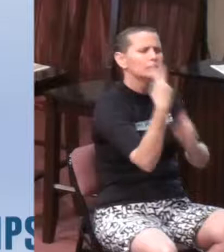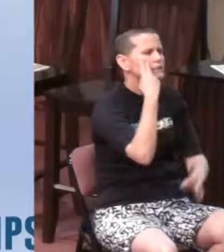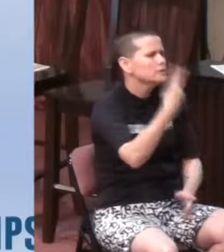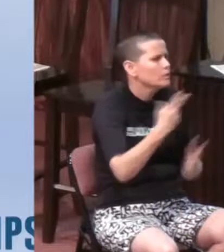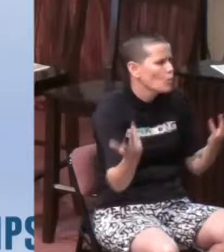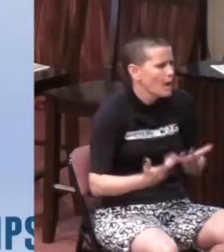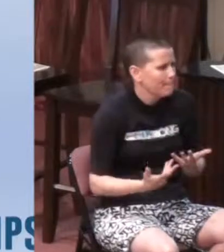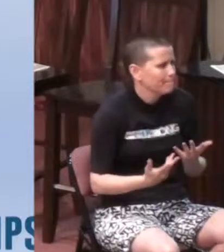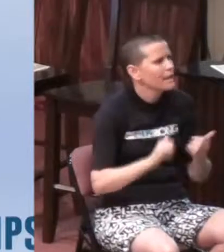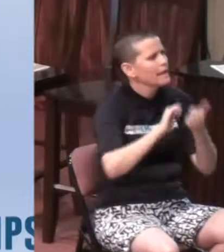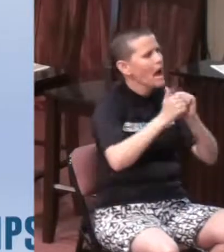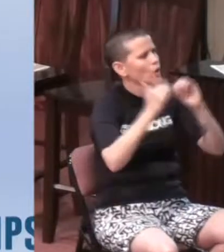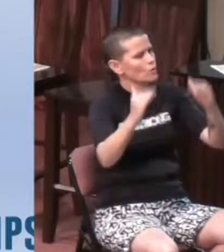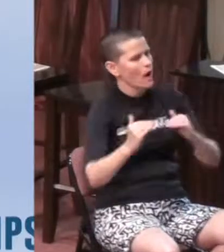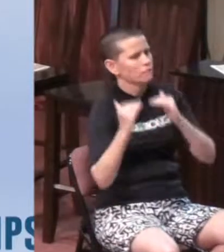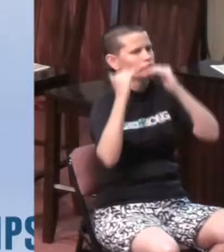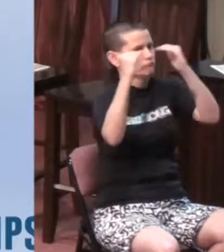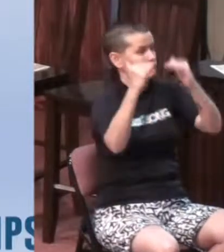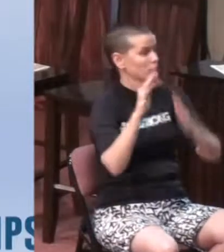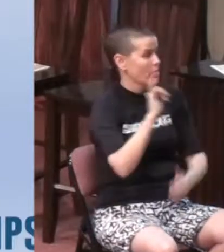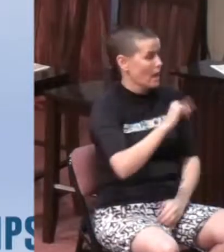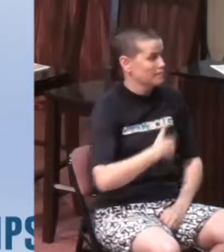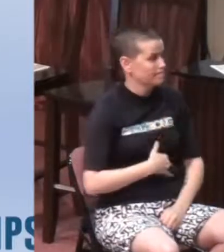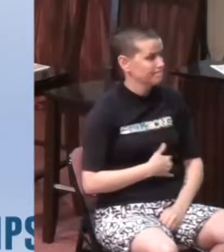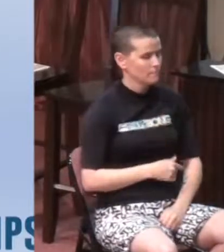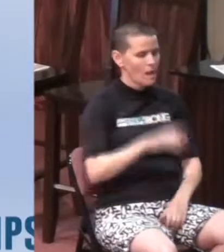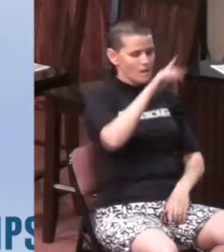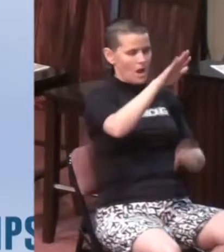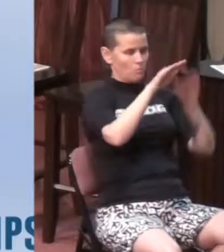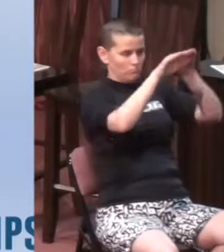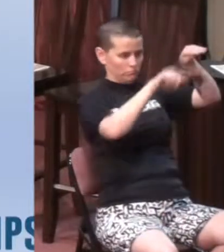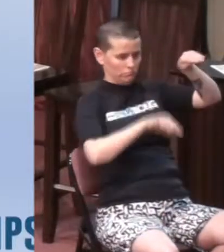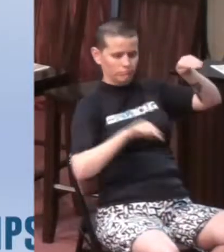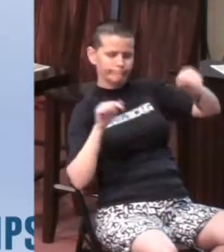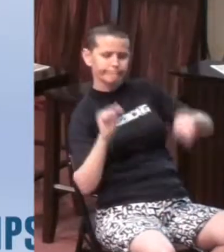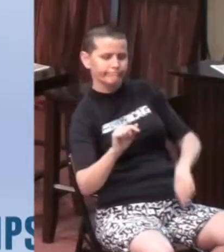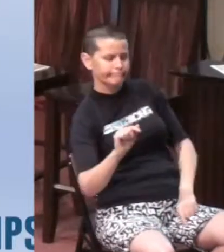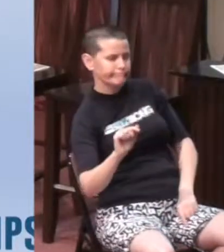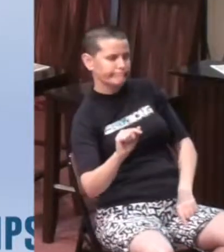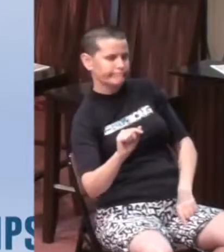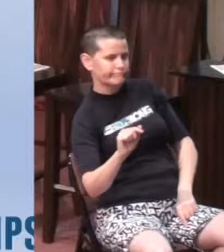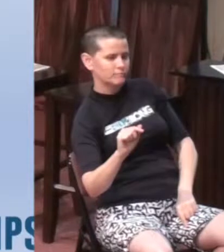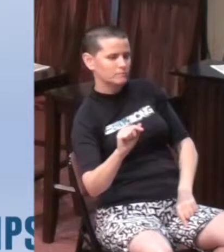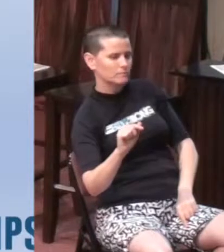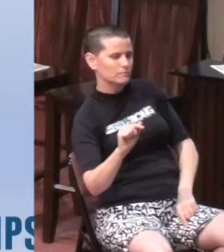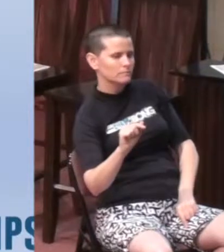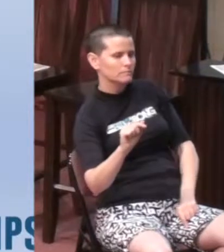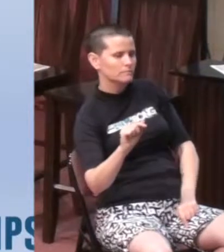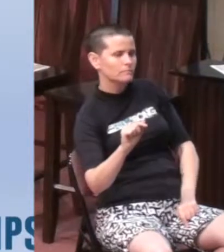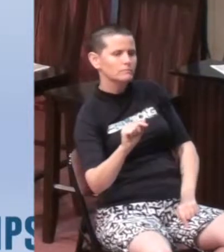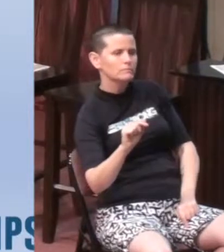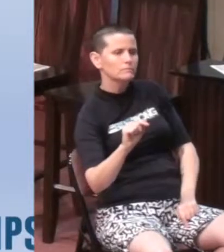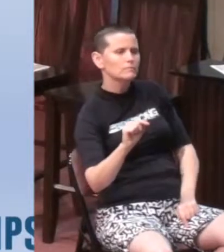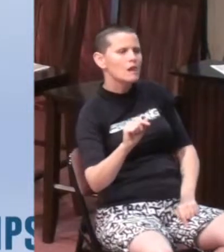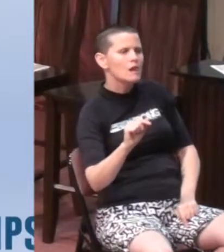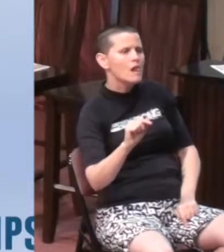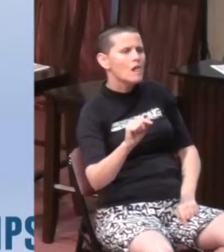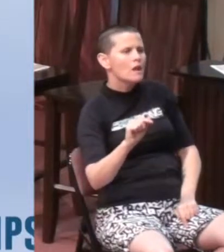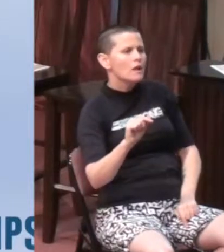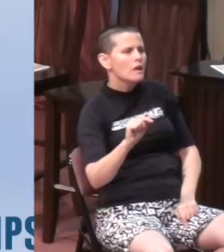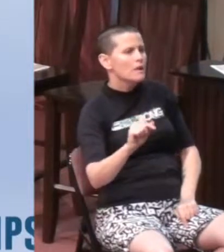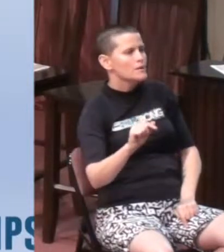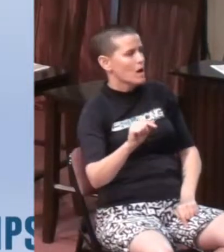next level within the world? On the bottom right-hand corner is this capacity of understanding, how am I showing